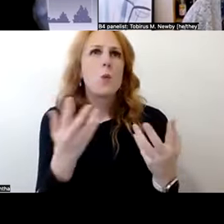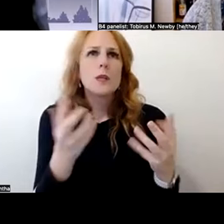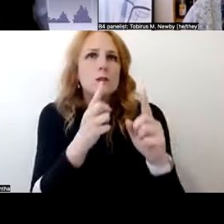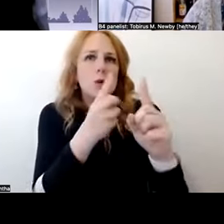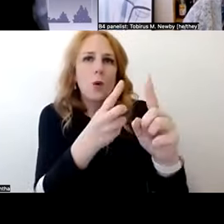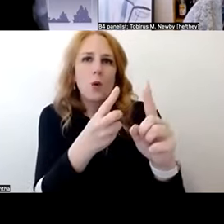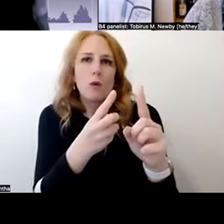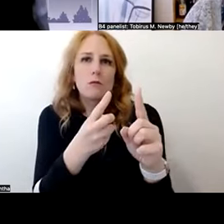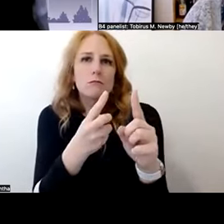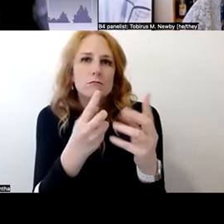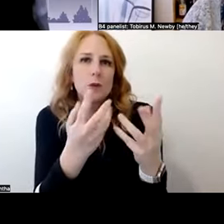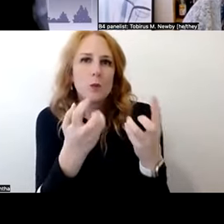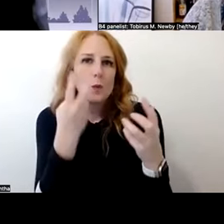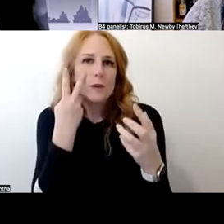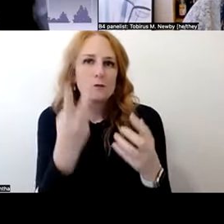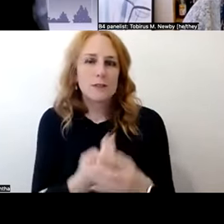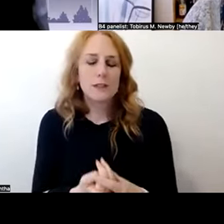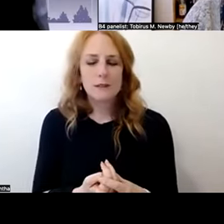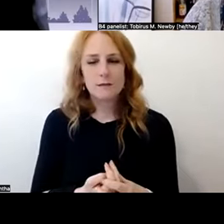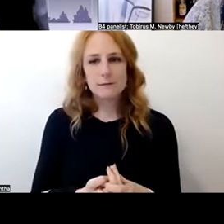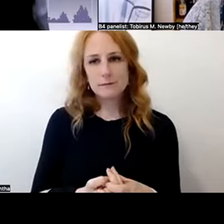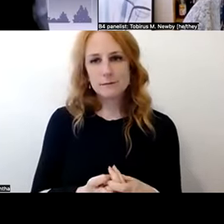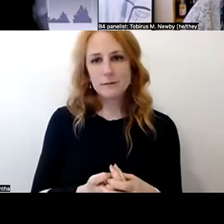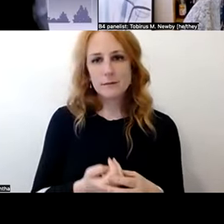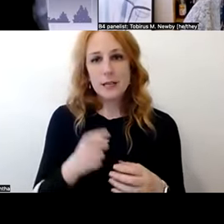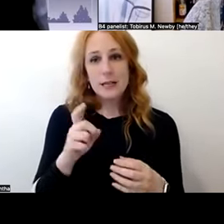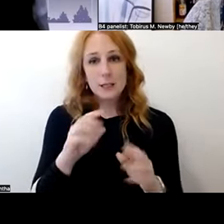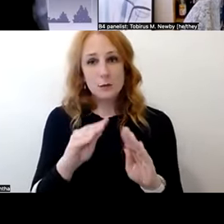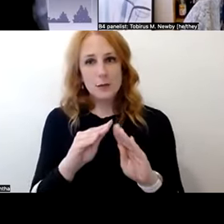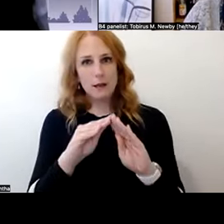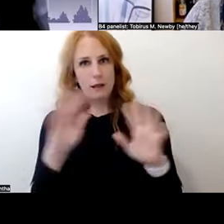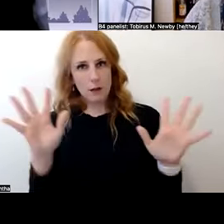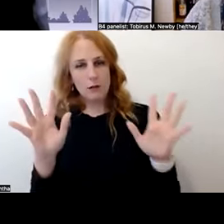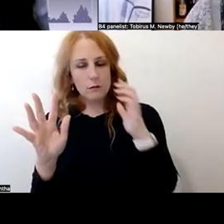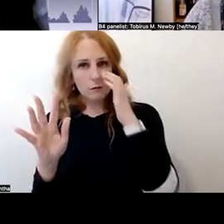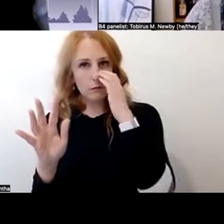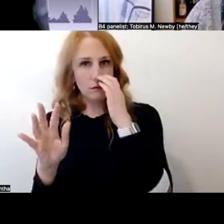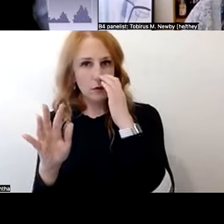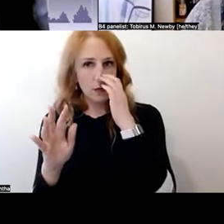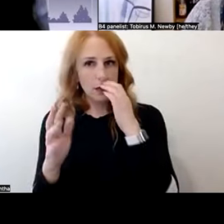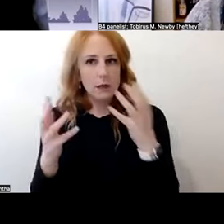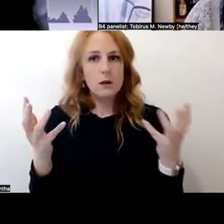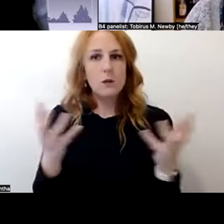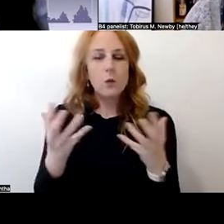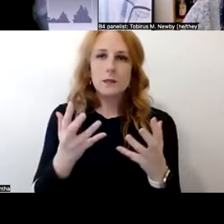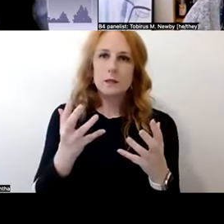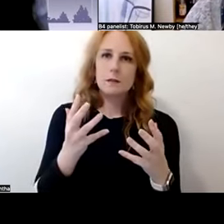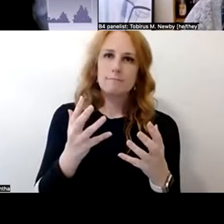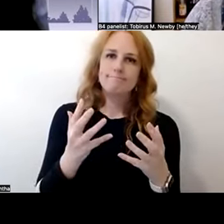trying to create here? And when we really get clear on that, then we can get clearer on what are the things that would stand in the way of